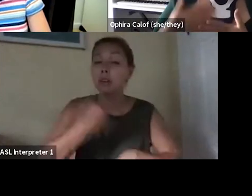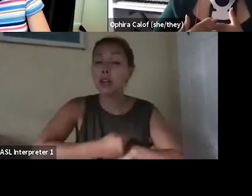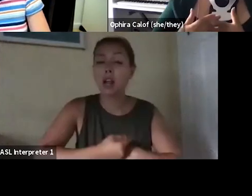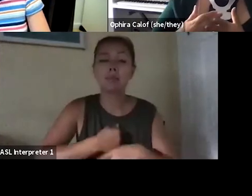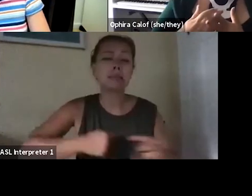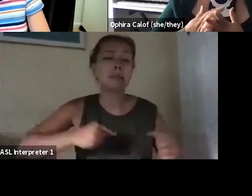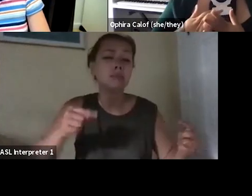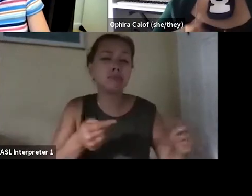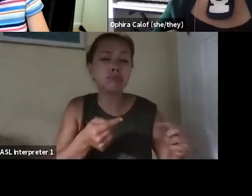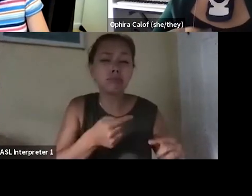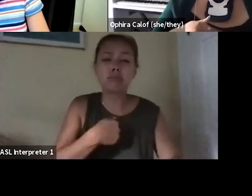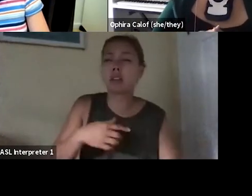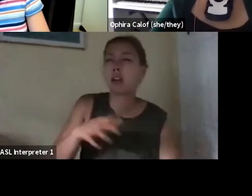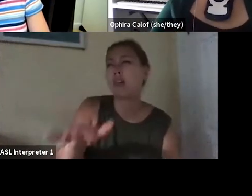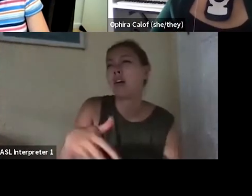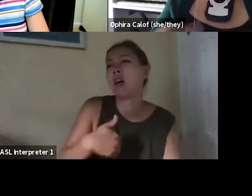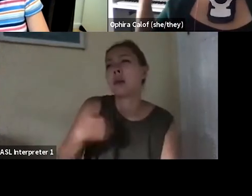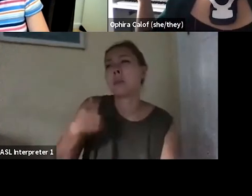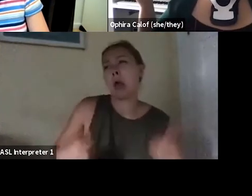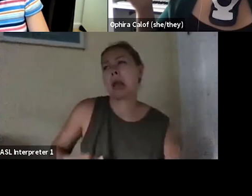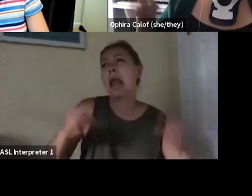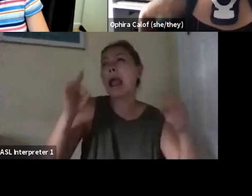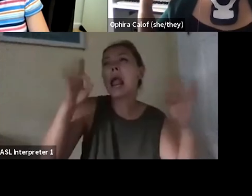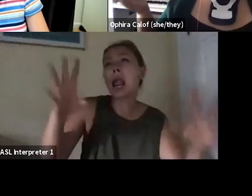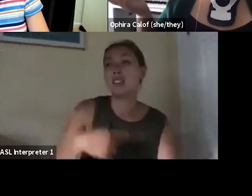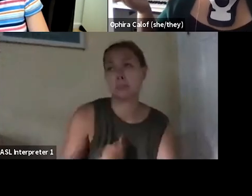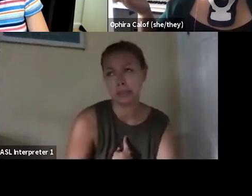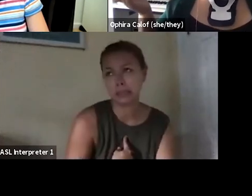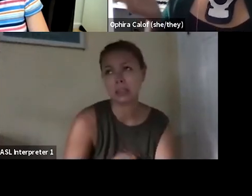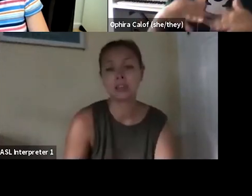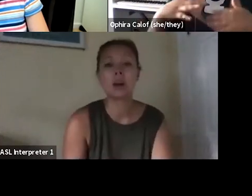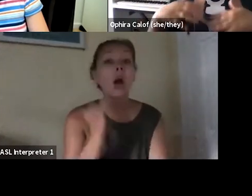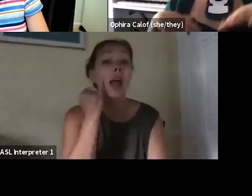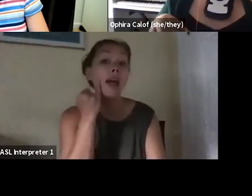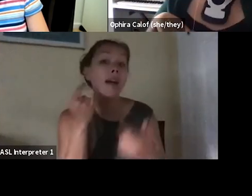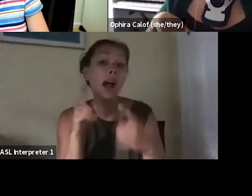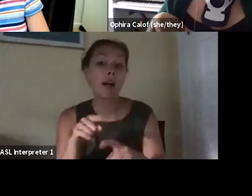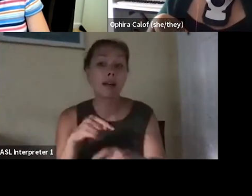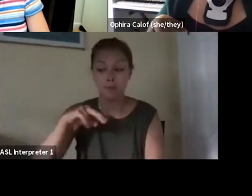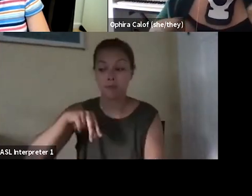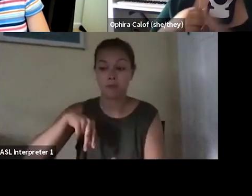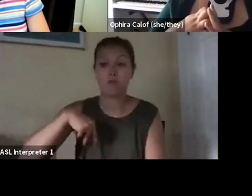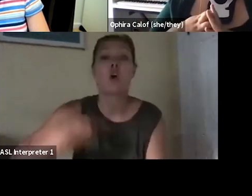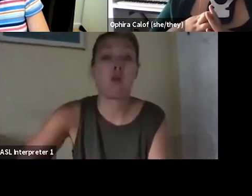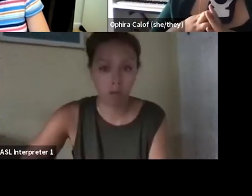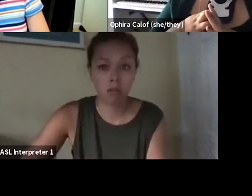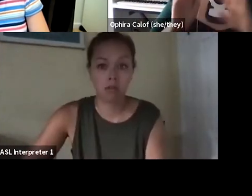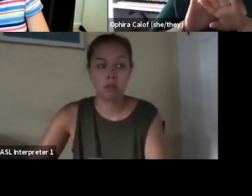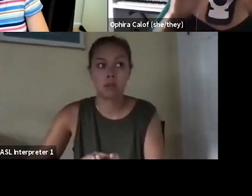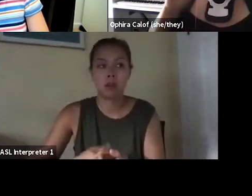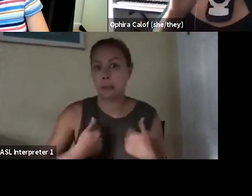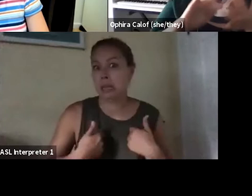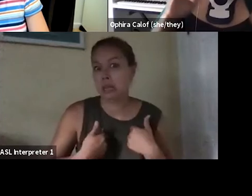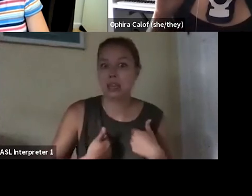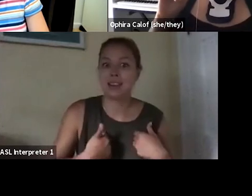if I would fall, I'd be like, oh, you know, my body is doing X, Y, Z. It's not me, it's my body. And